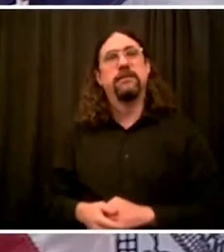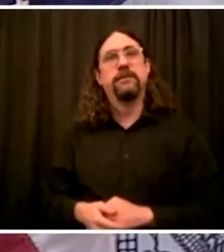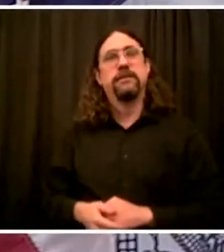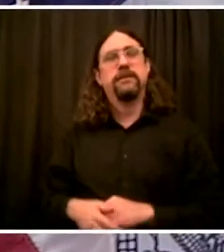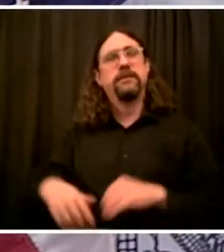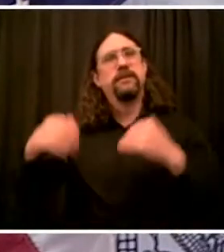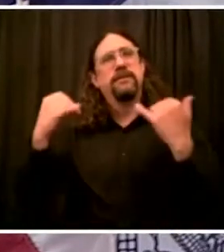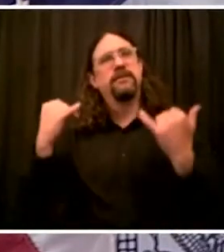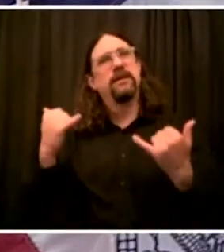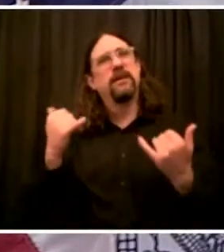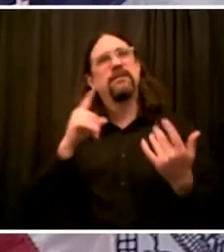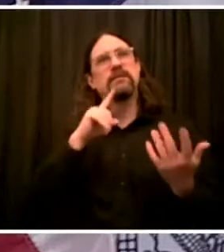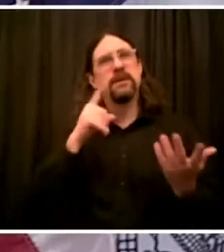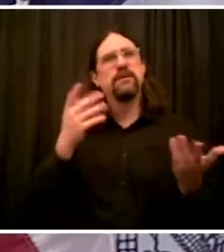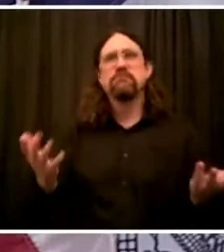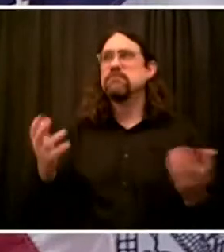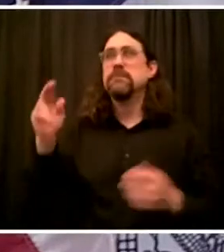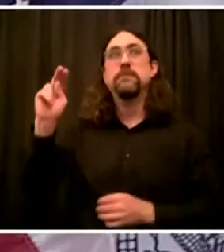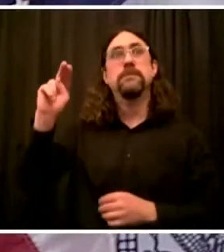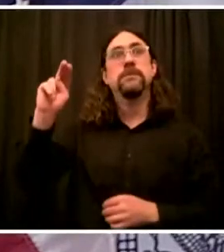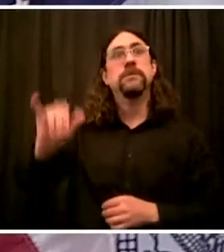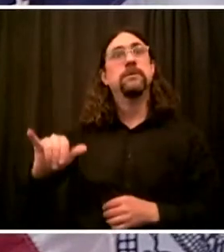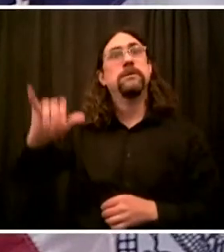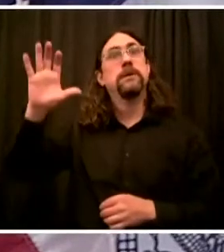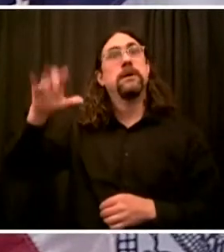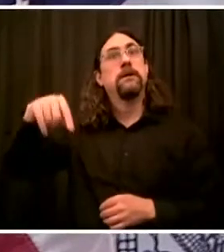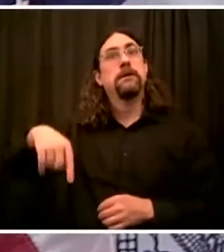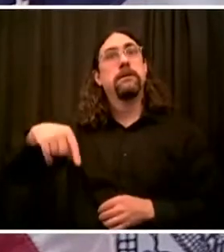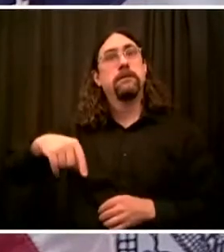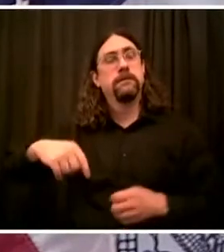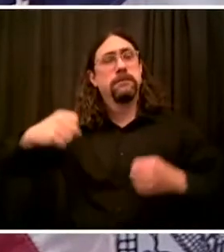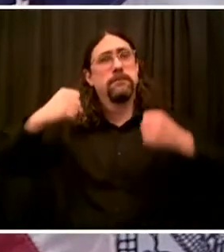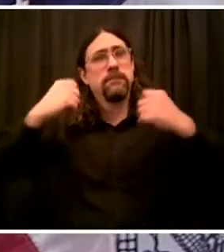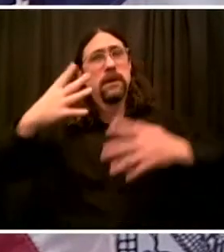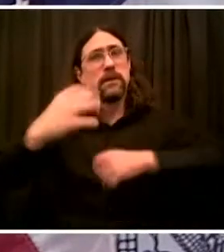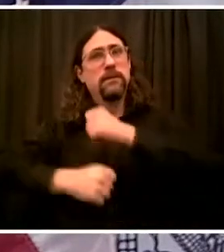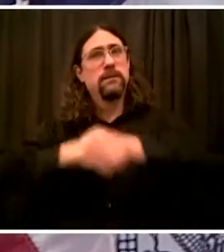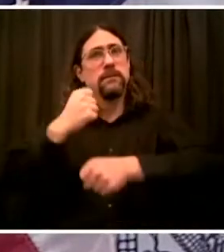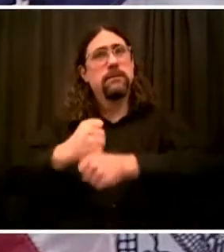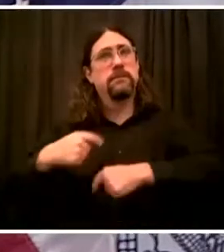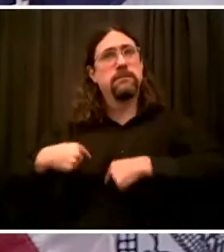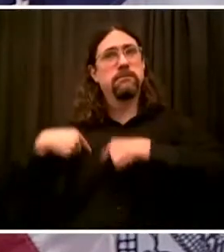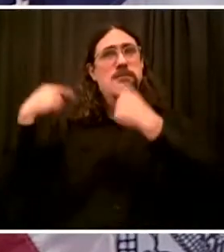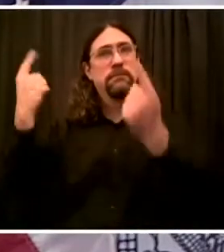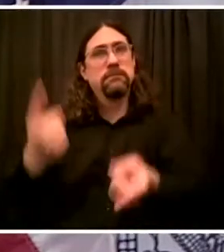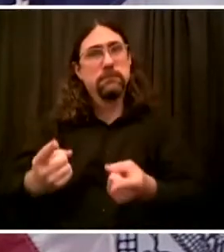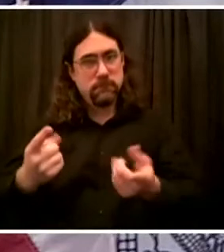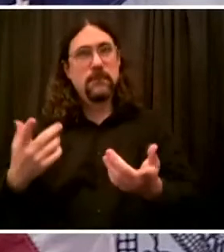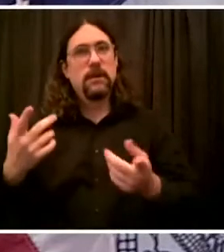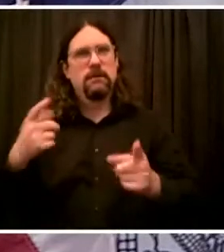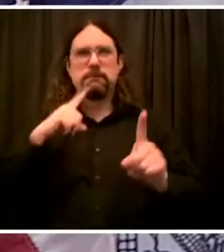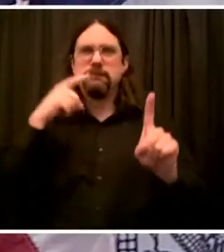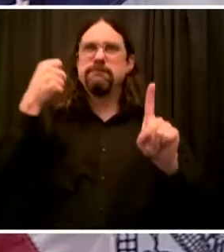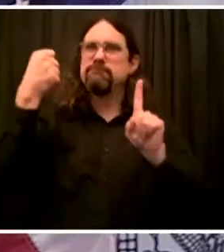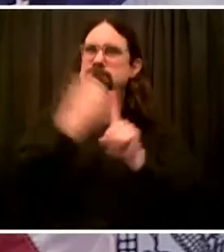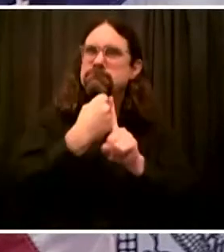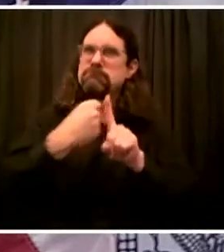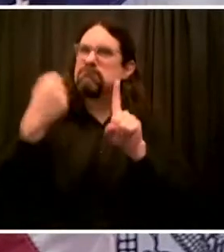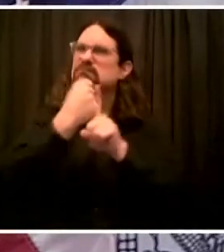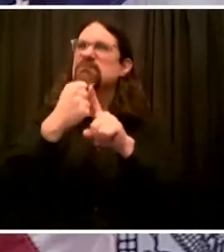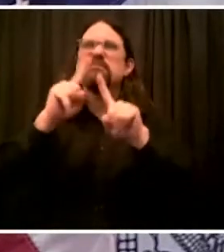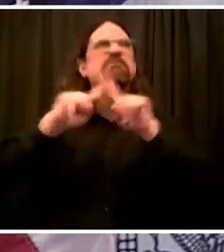has been tested so many times. But what has been clear throughout is that what we have here